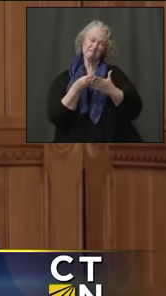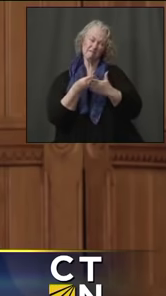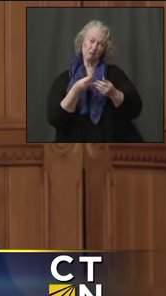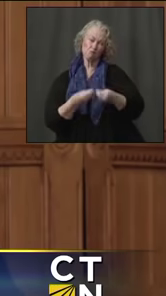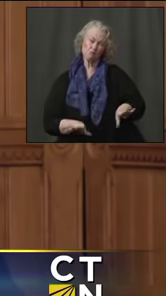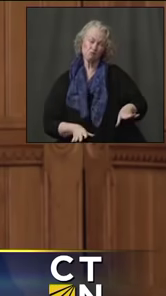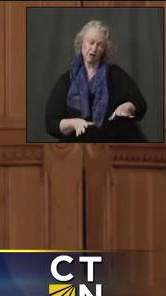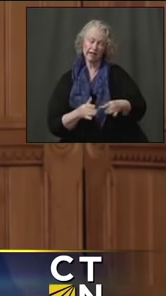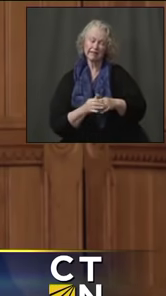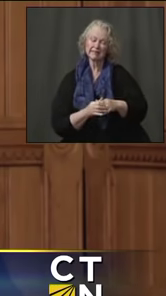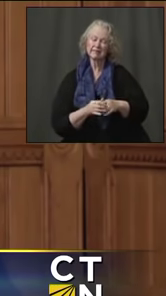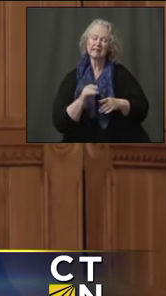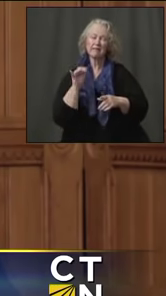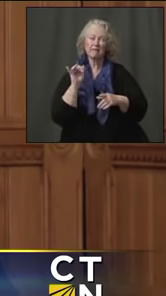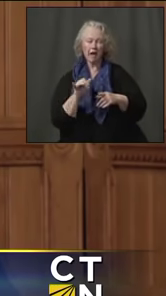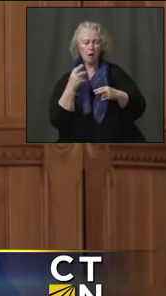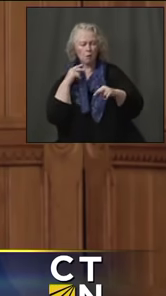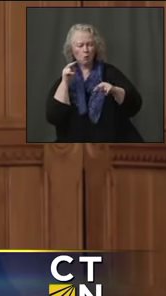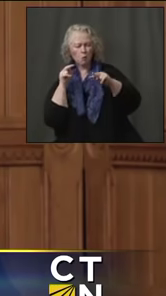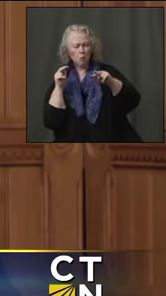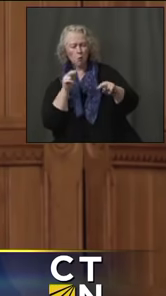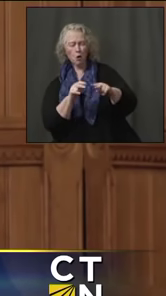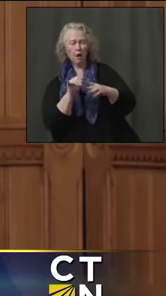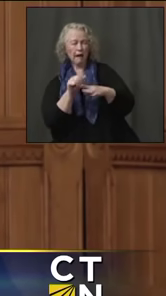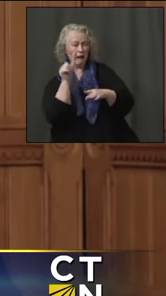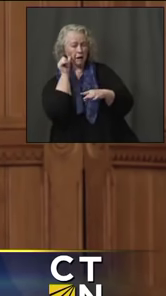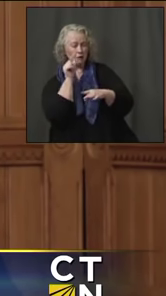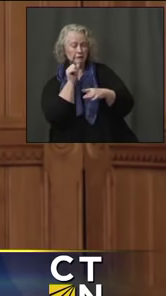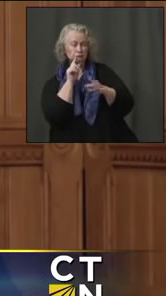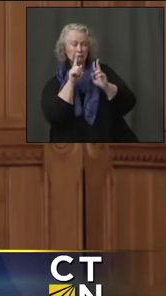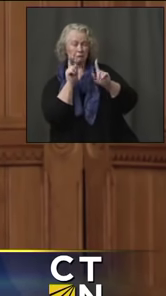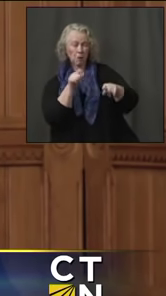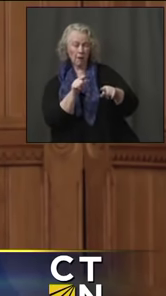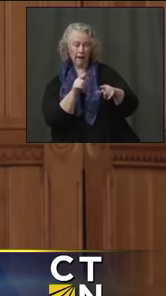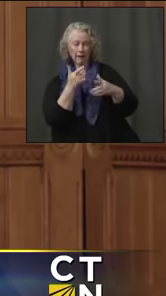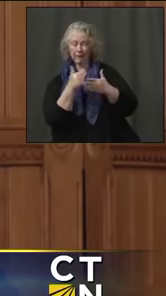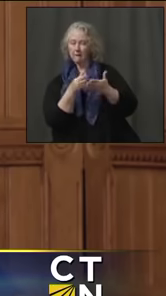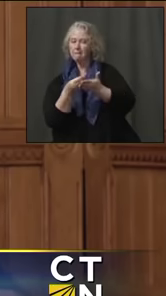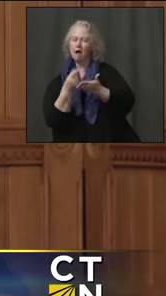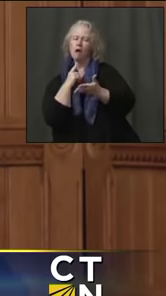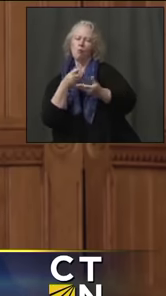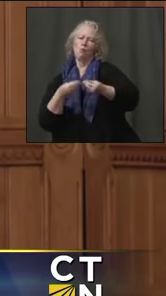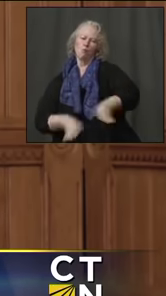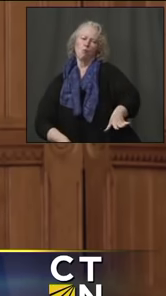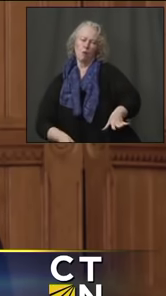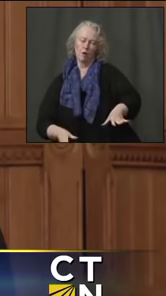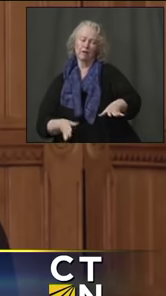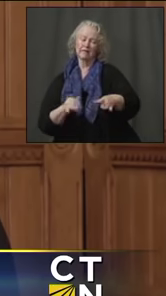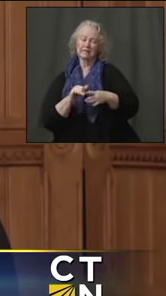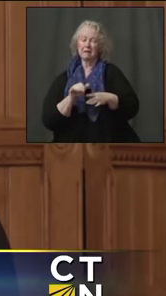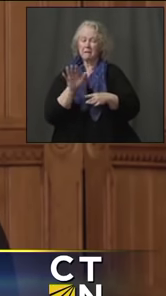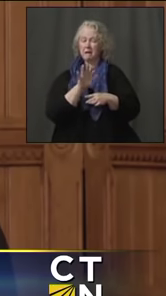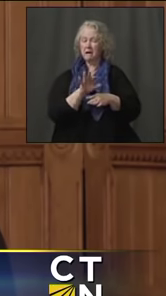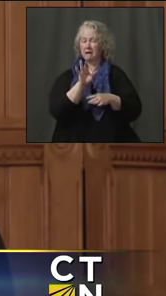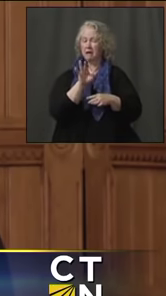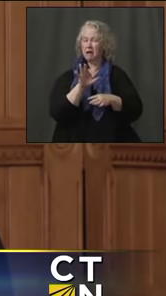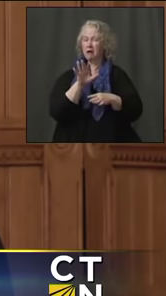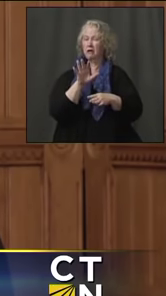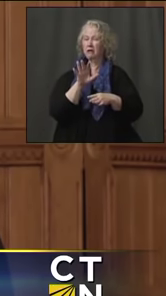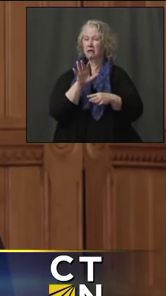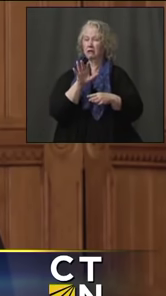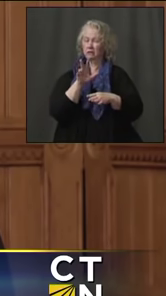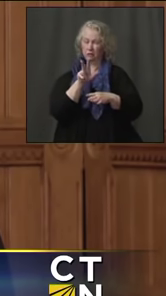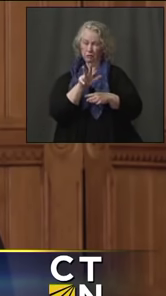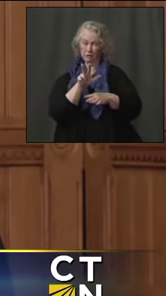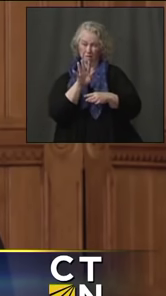consensus revenue report that was released yesterday. Approximately $370 million of that shortfall is just the timing of